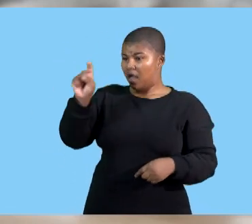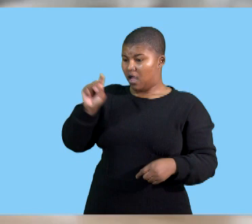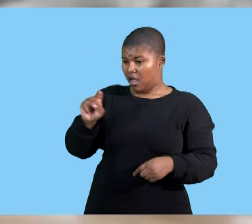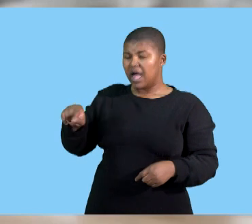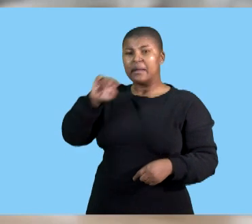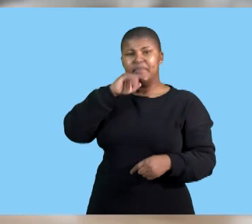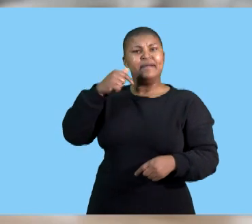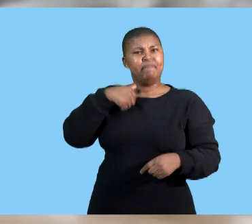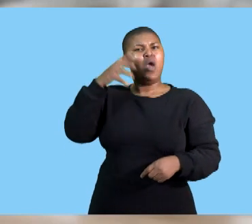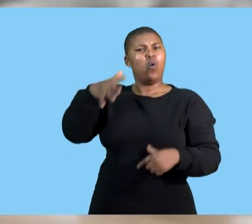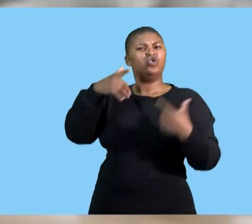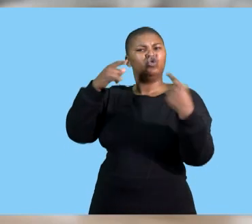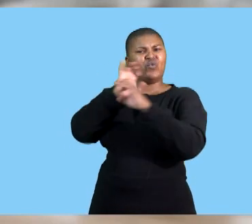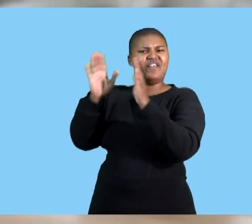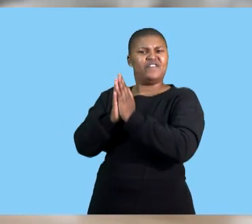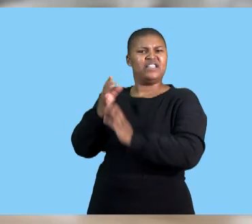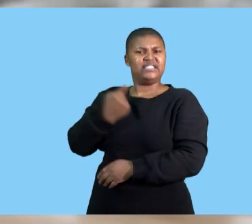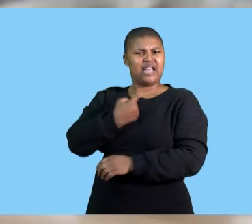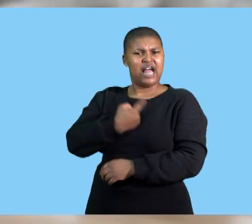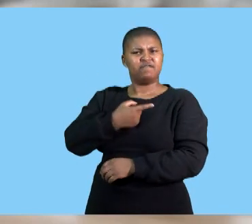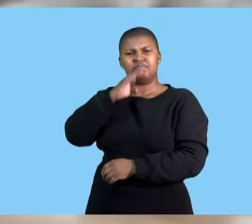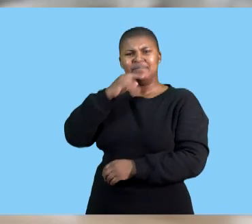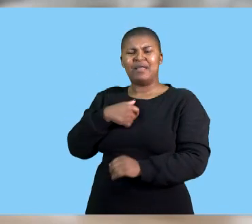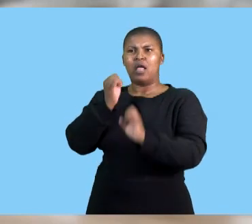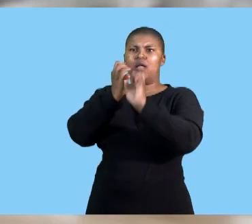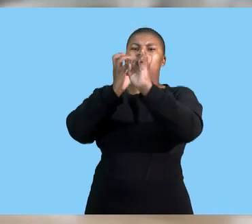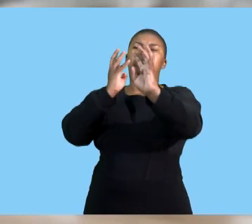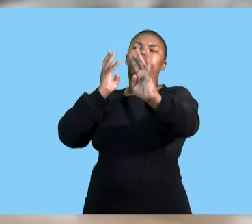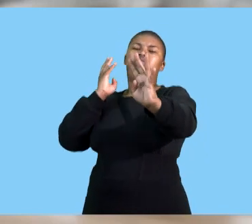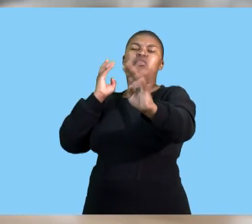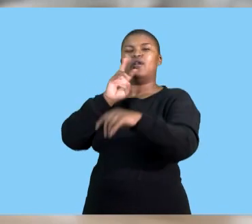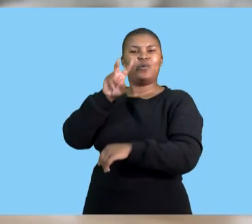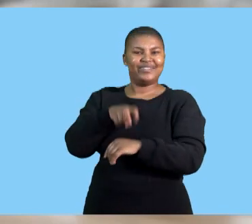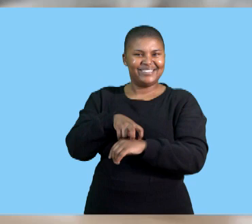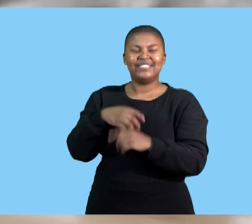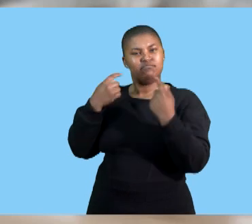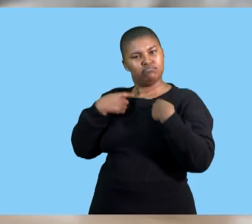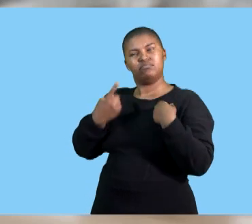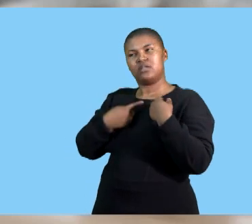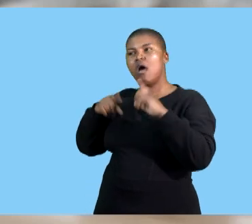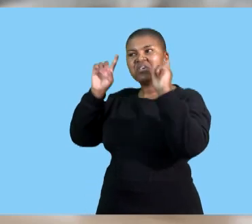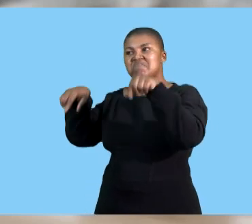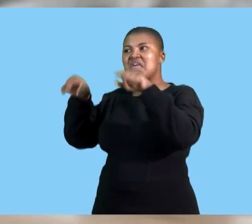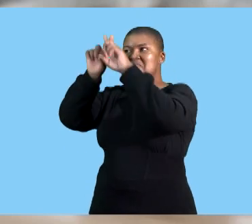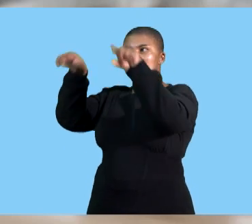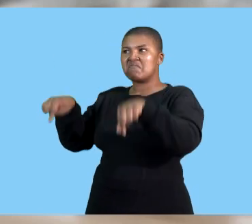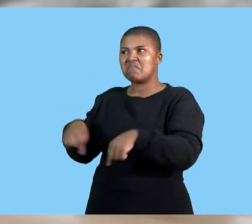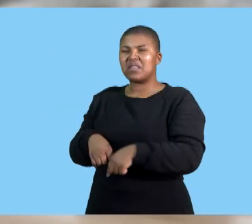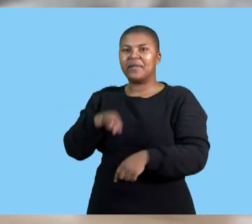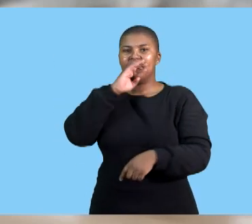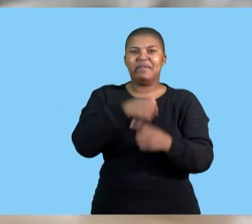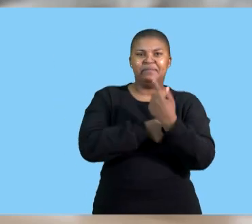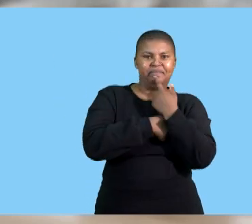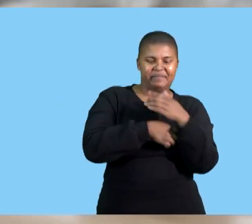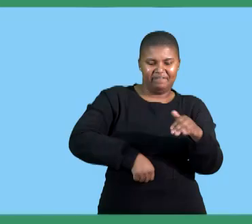way I want them without having to stand in those very long queues that make me very full even before I